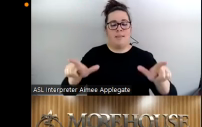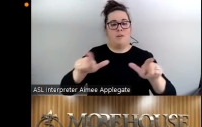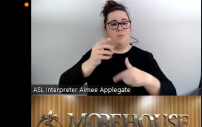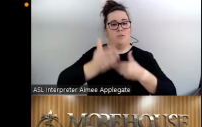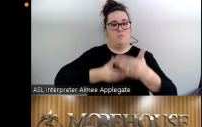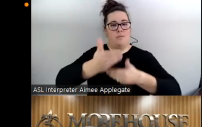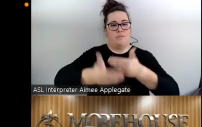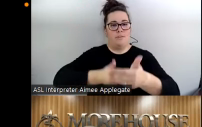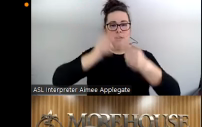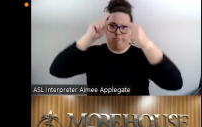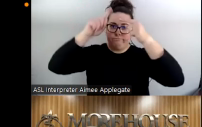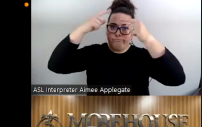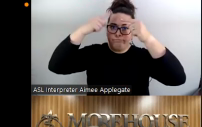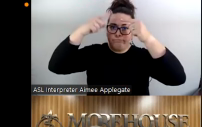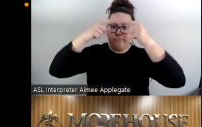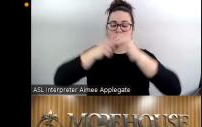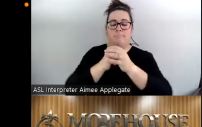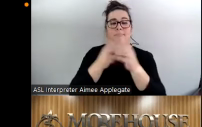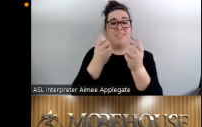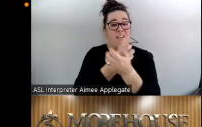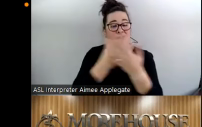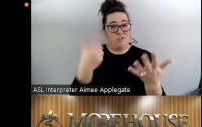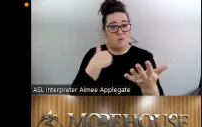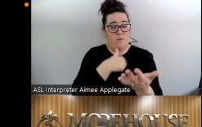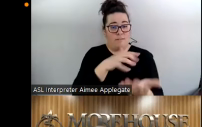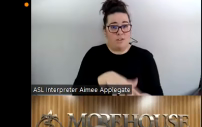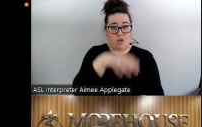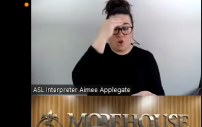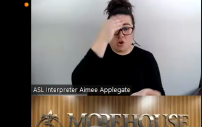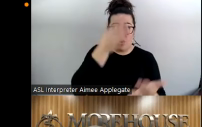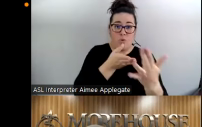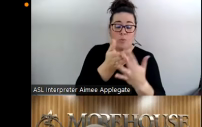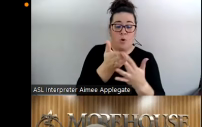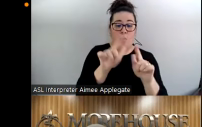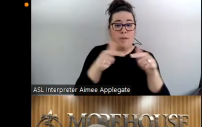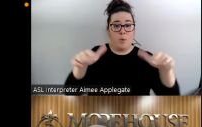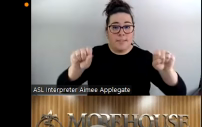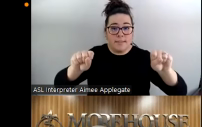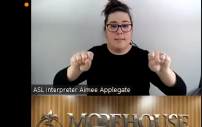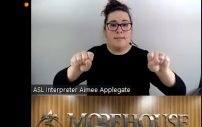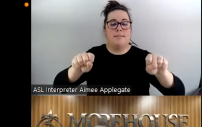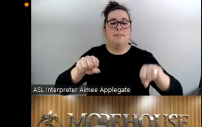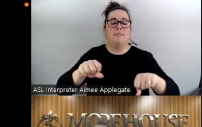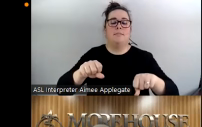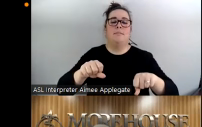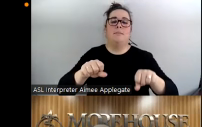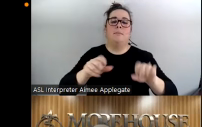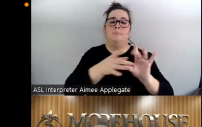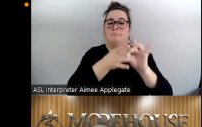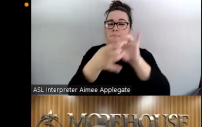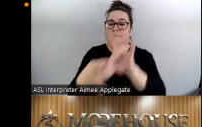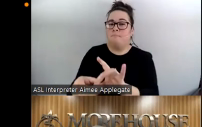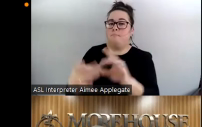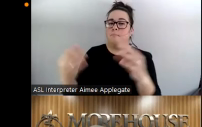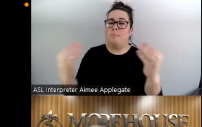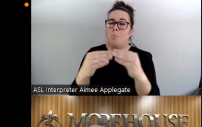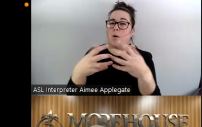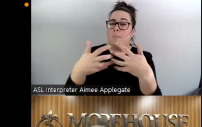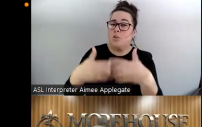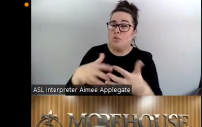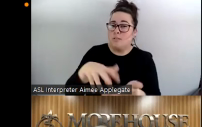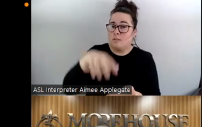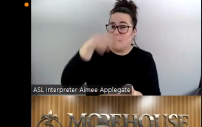learned around linguistics with statistical and more machine learning-based approach to enable computers to process human